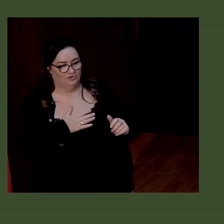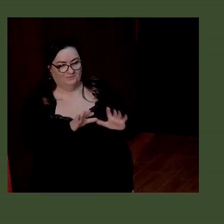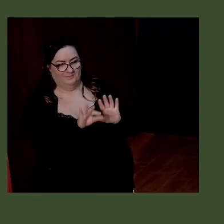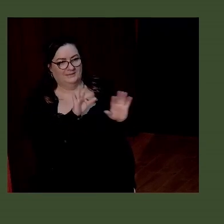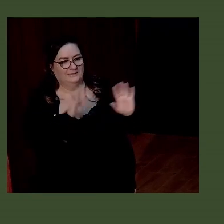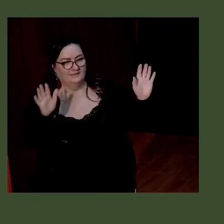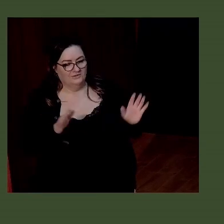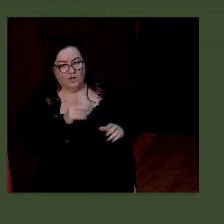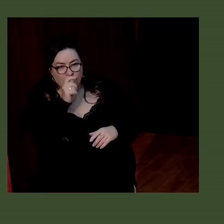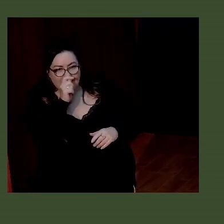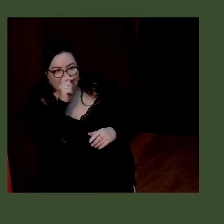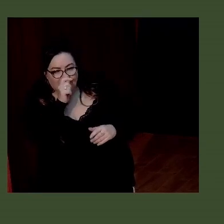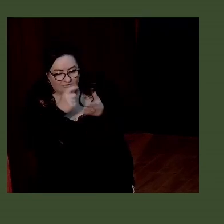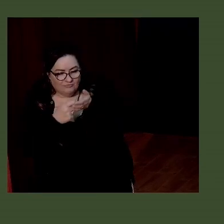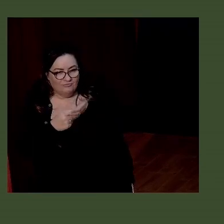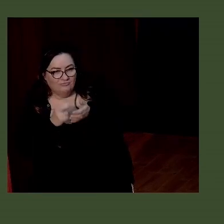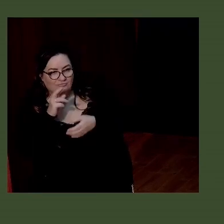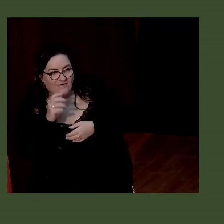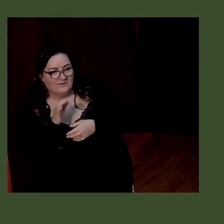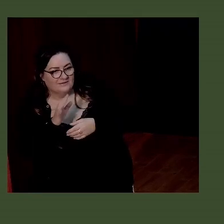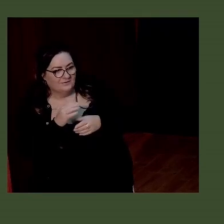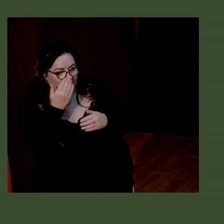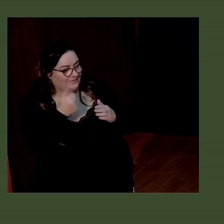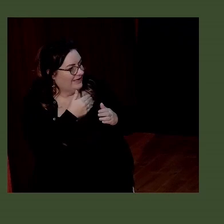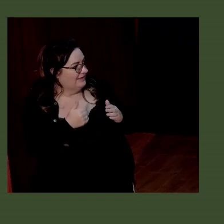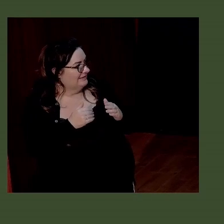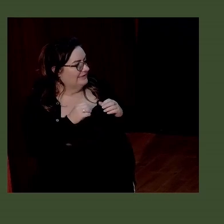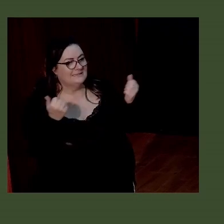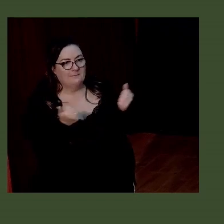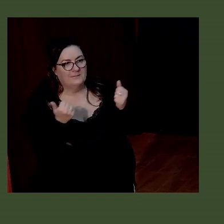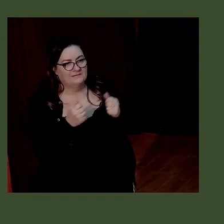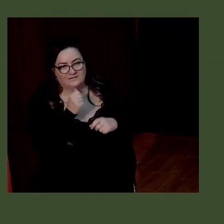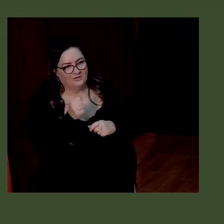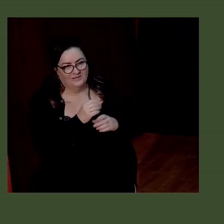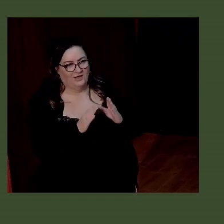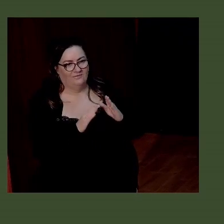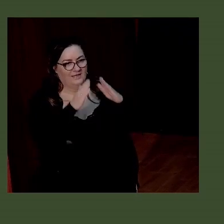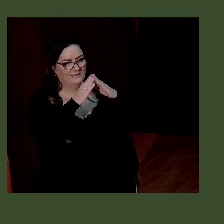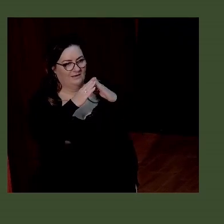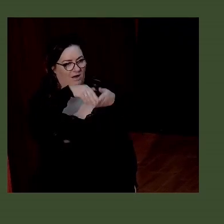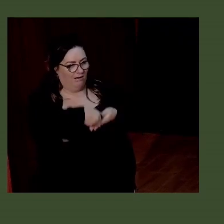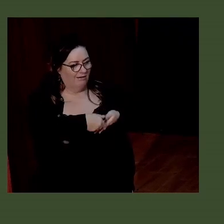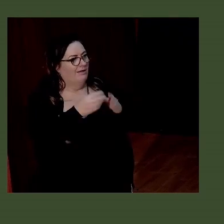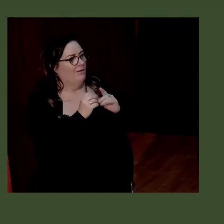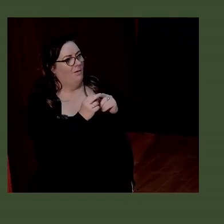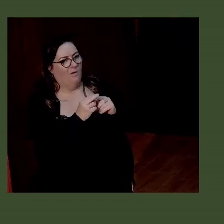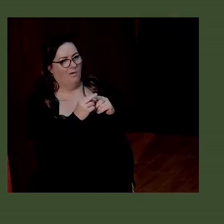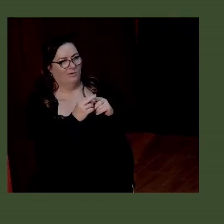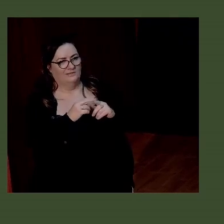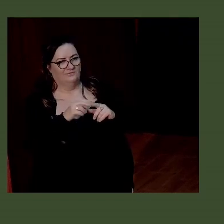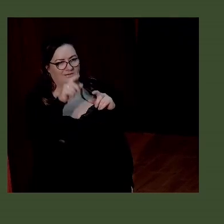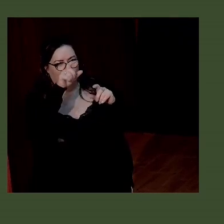all secret references to various Catholic symbols of upturned chalices, candelabras, and